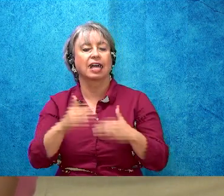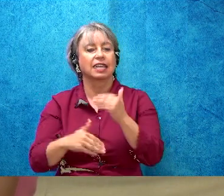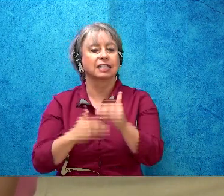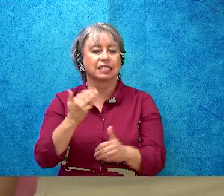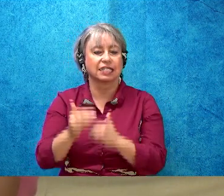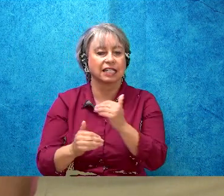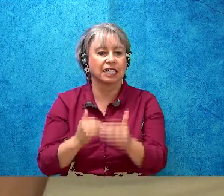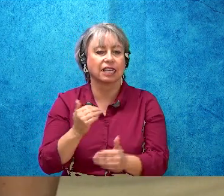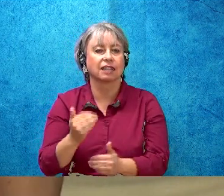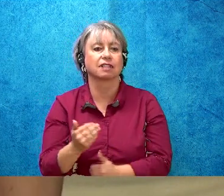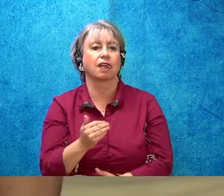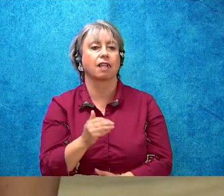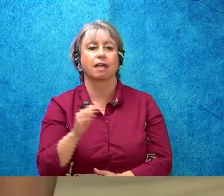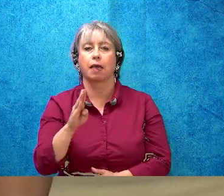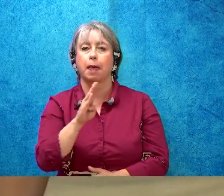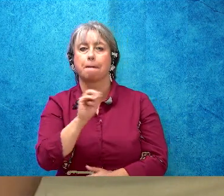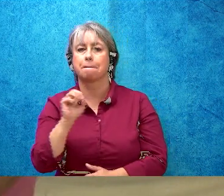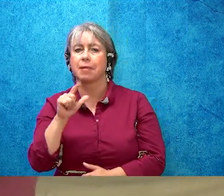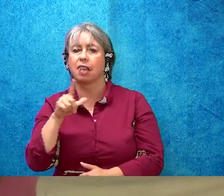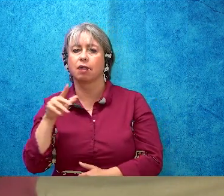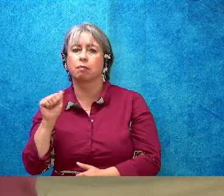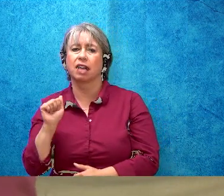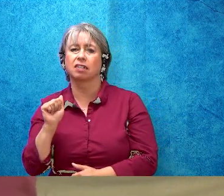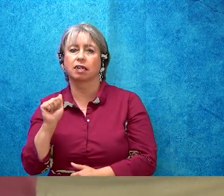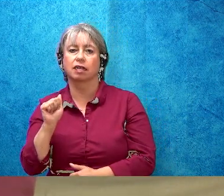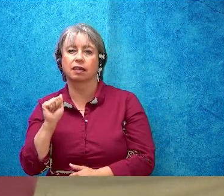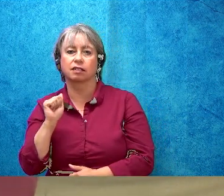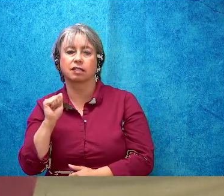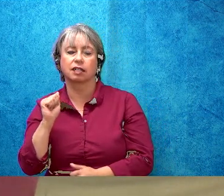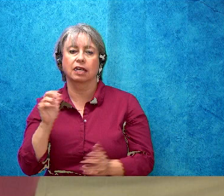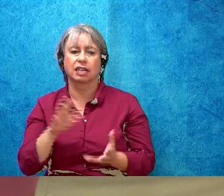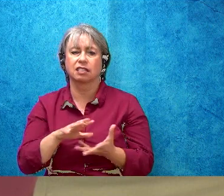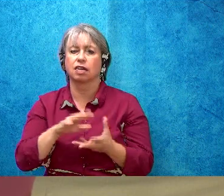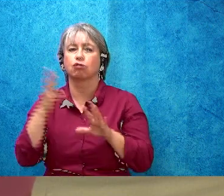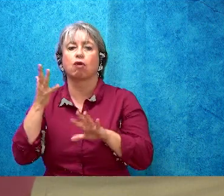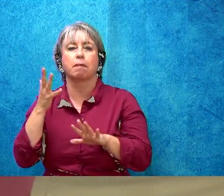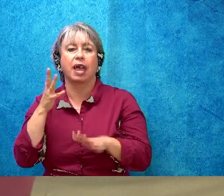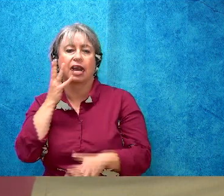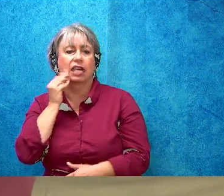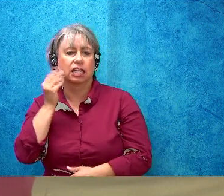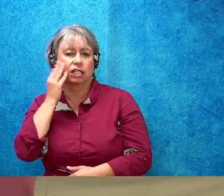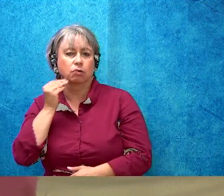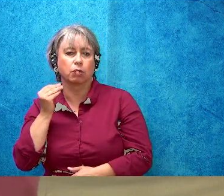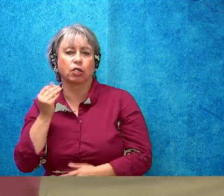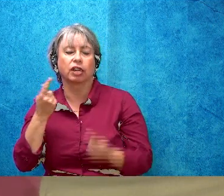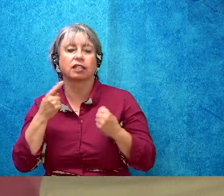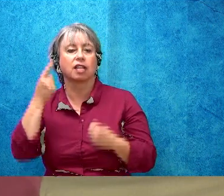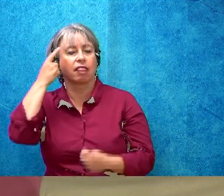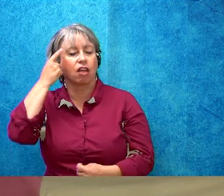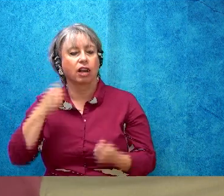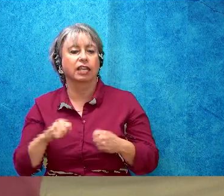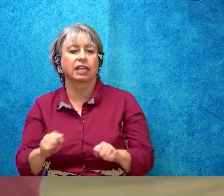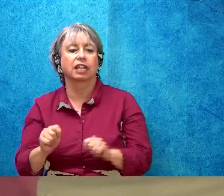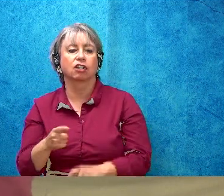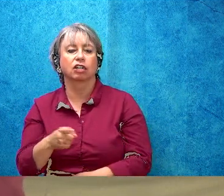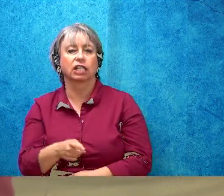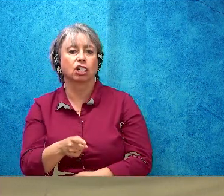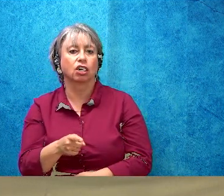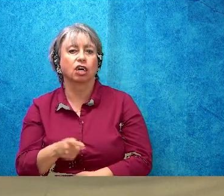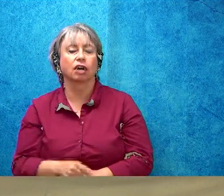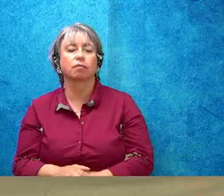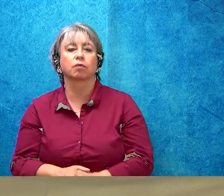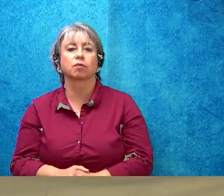traumatic experience because they're trying to kill her, okay? Just like Venus really thought that she would end up killing Psyche,